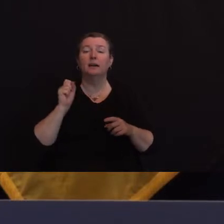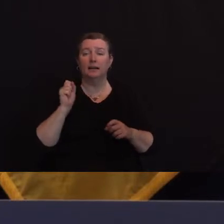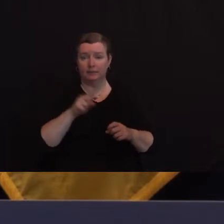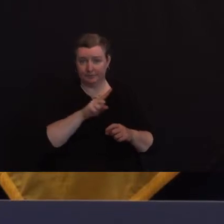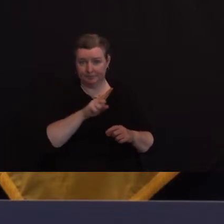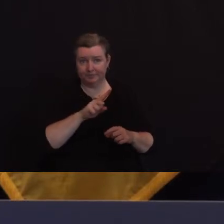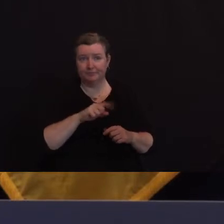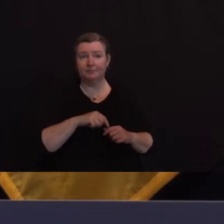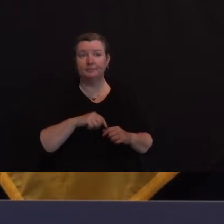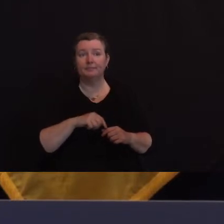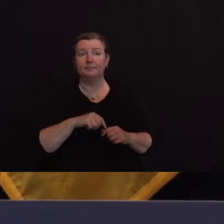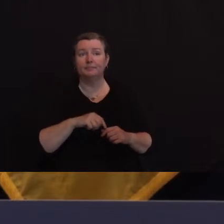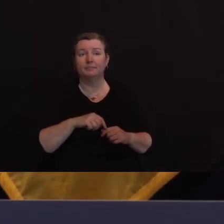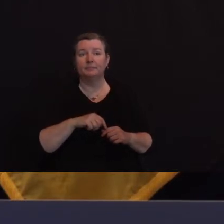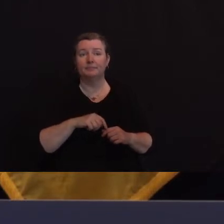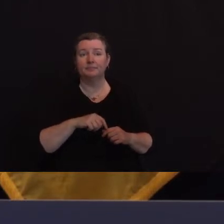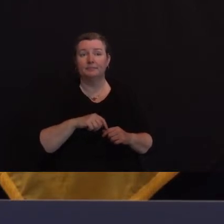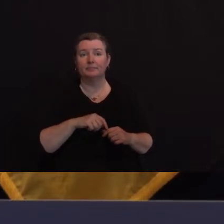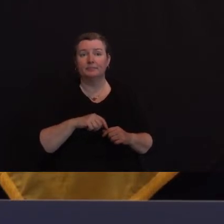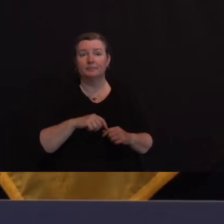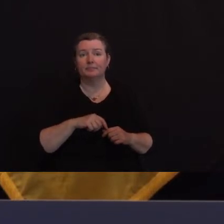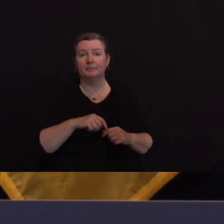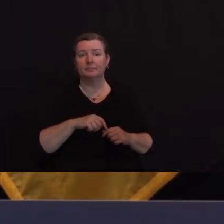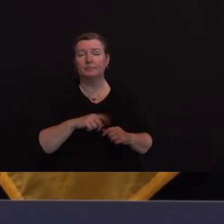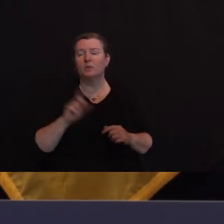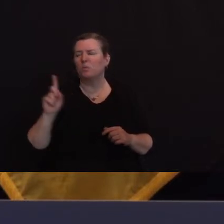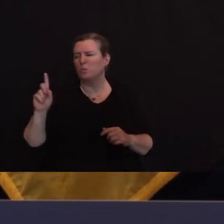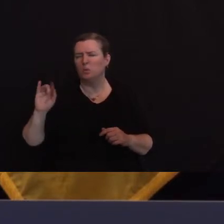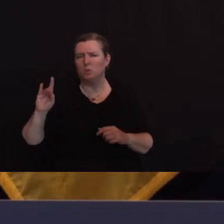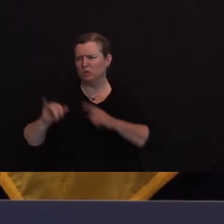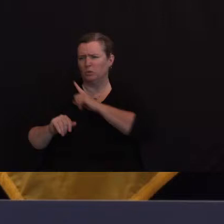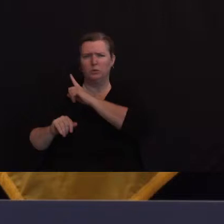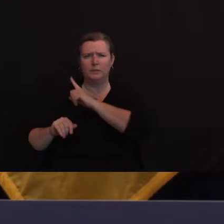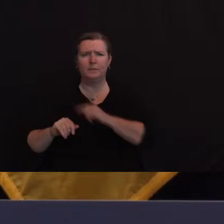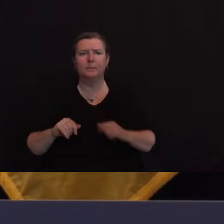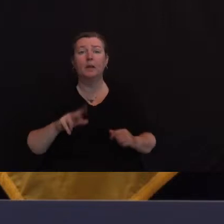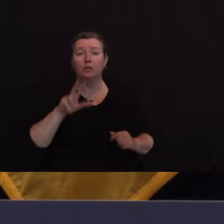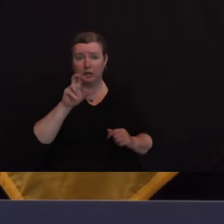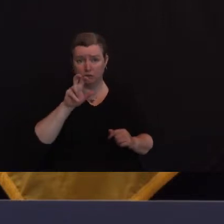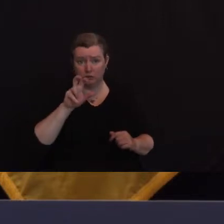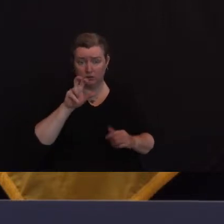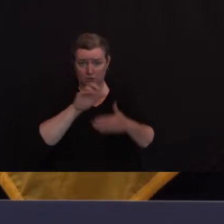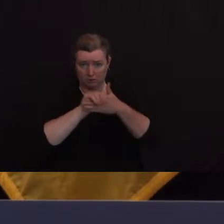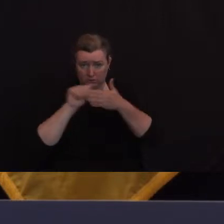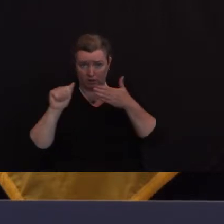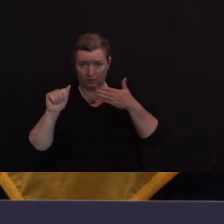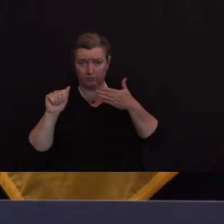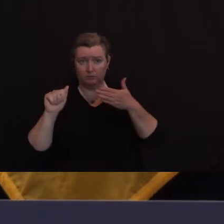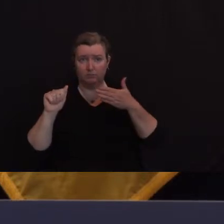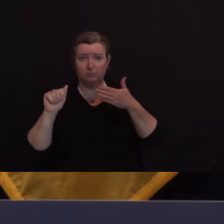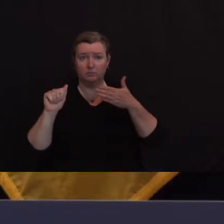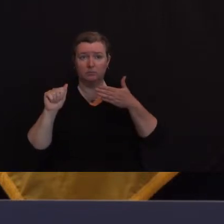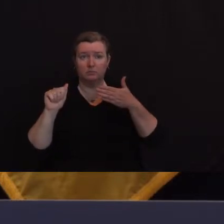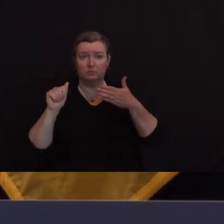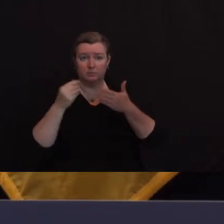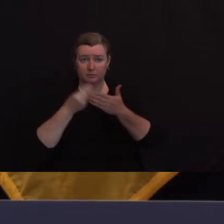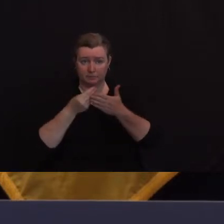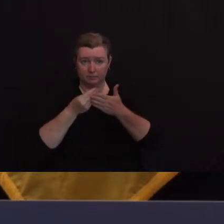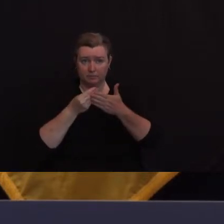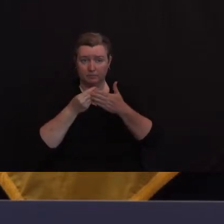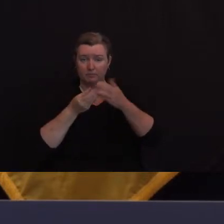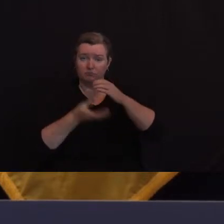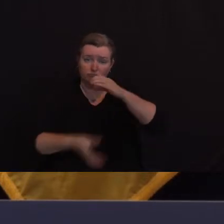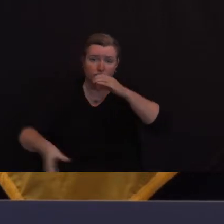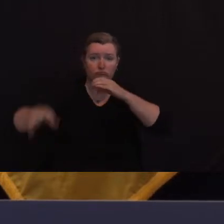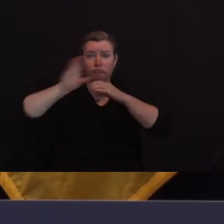The $300 supplement, it was never a consideration for us. And then when we saw the other states that did cut it, Alex,